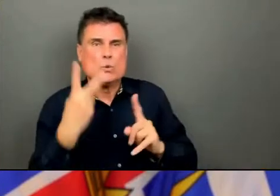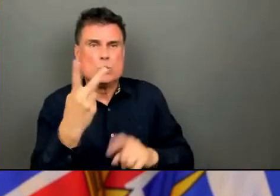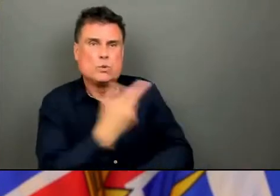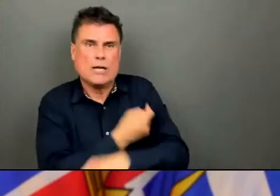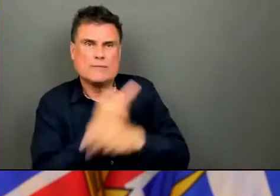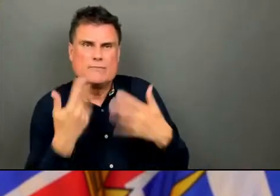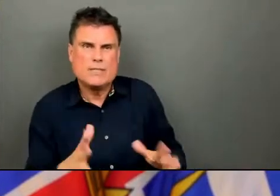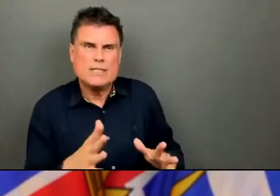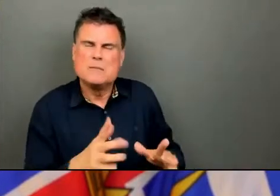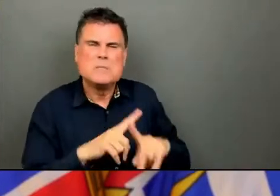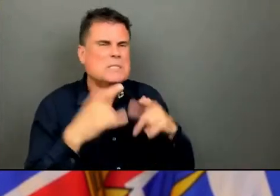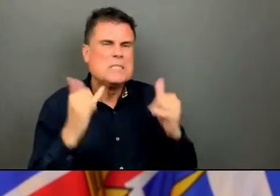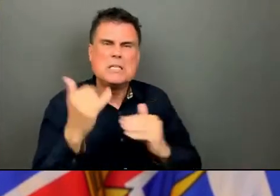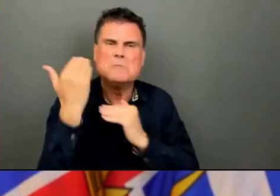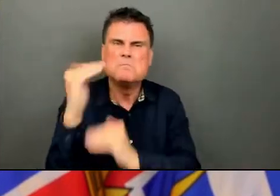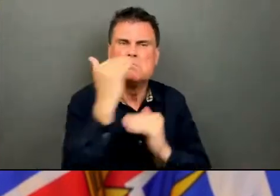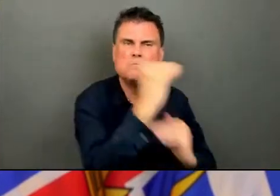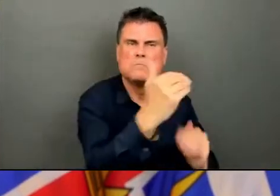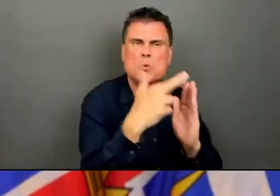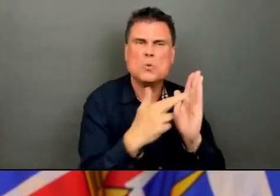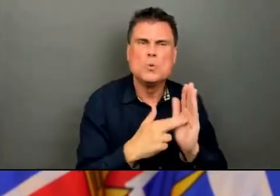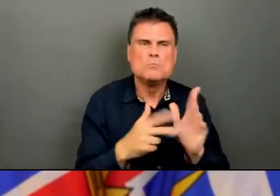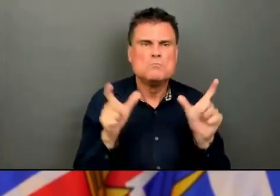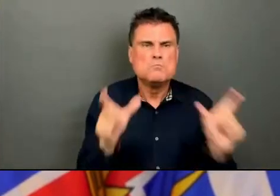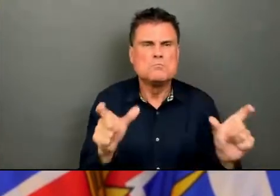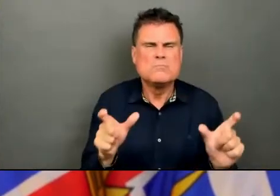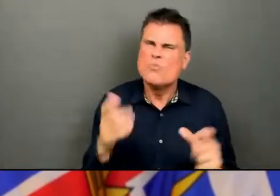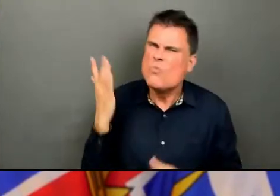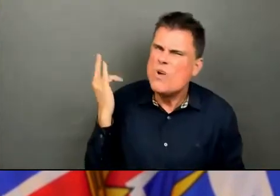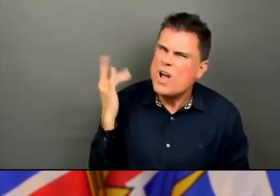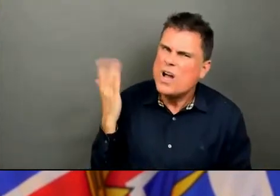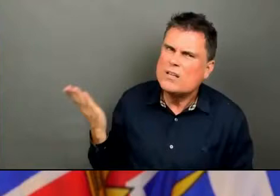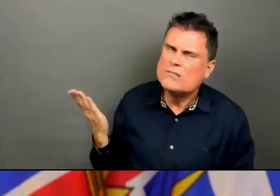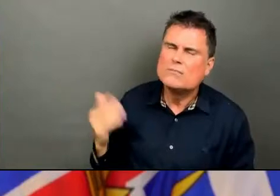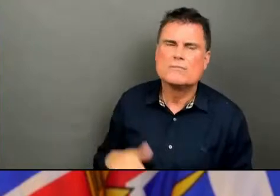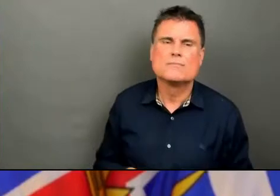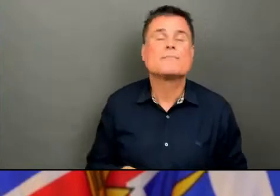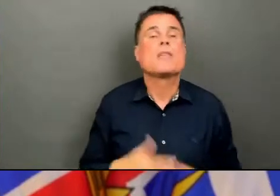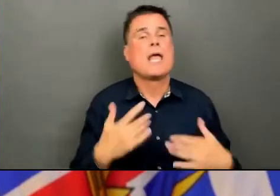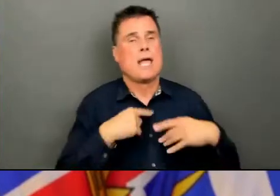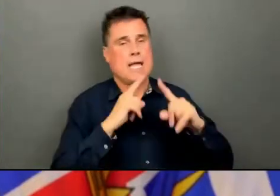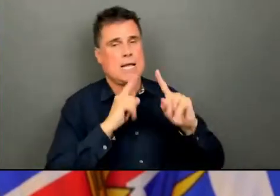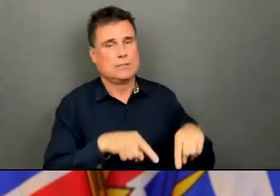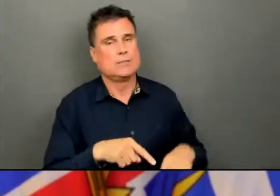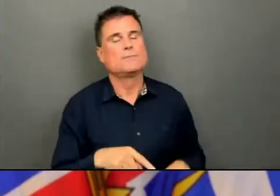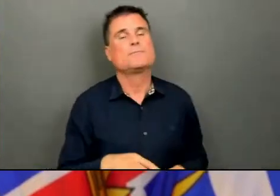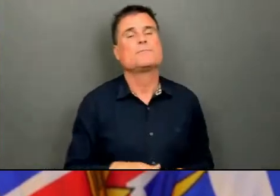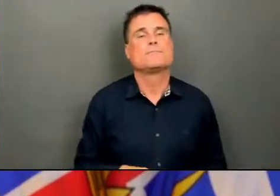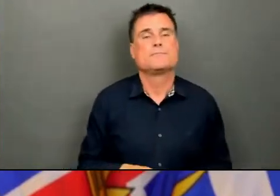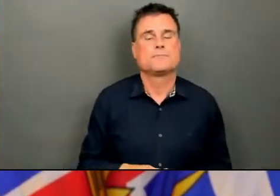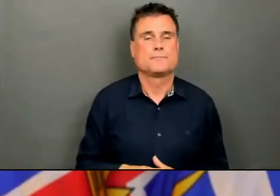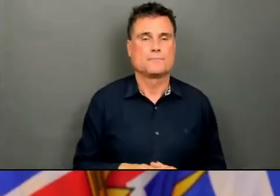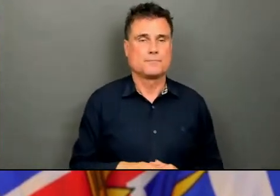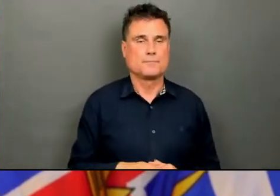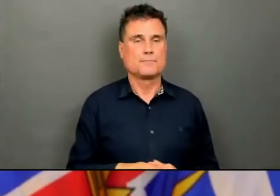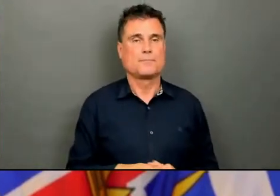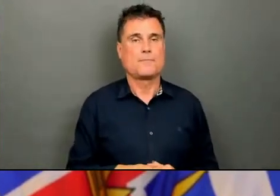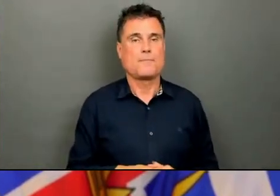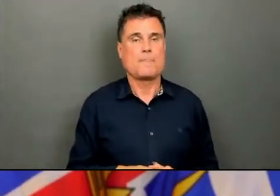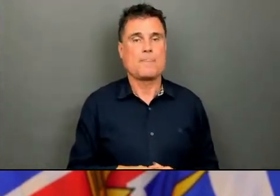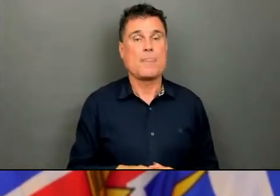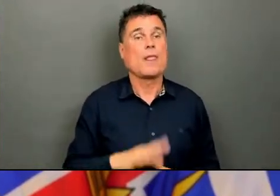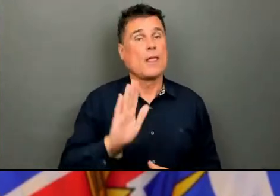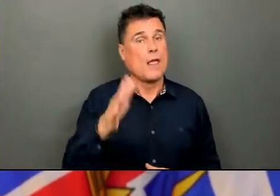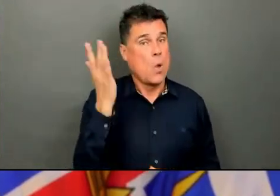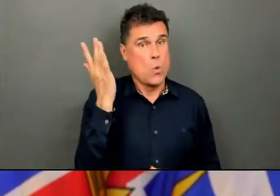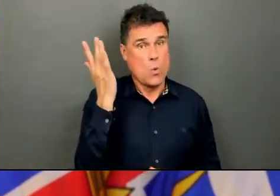reason for that? Yeah, so it is unfortunately the nature that we have seen in care homes, where